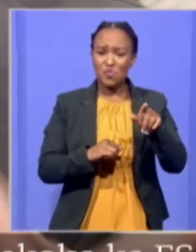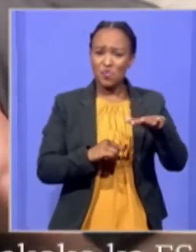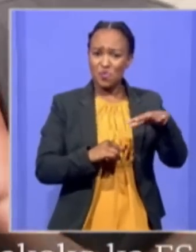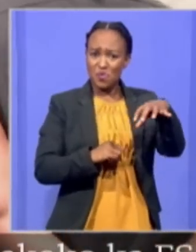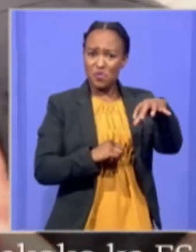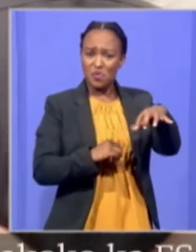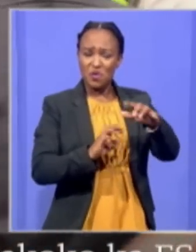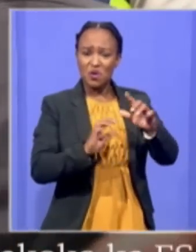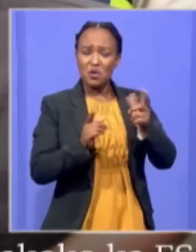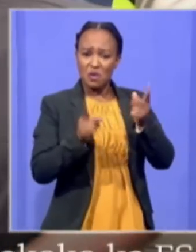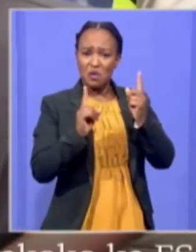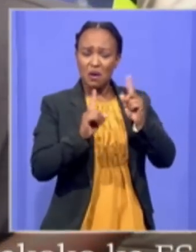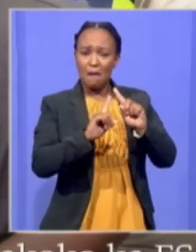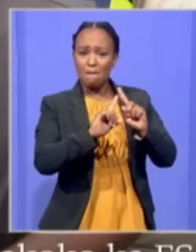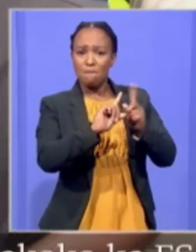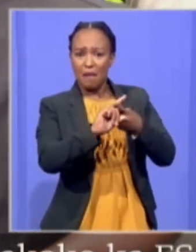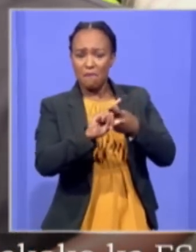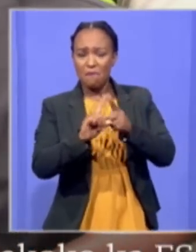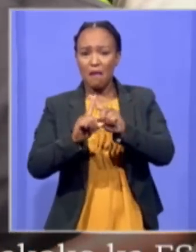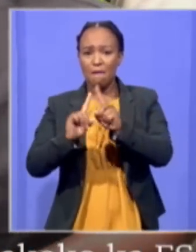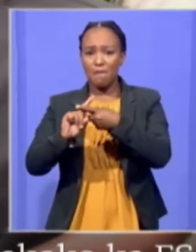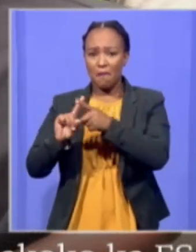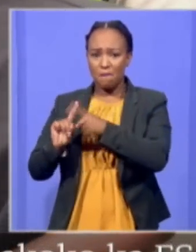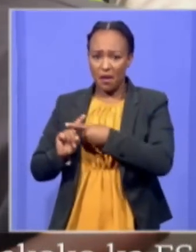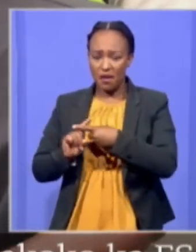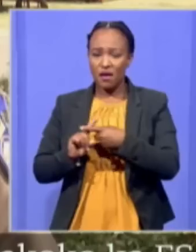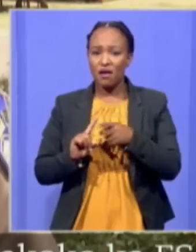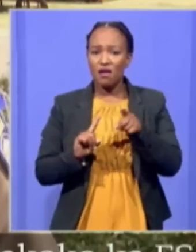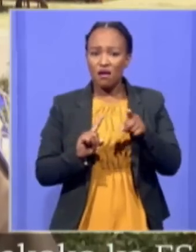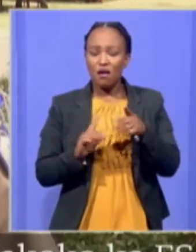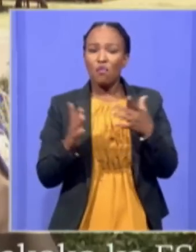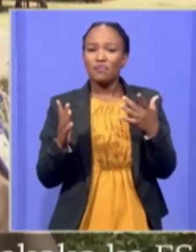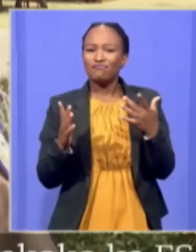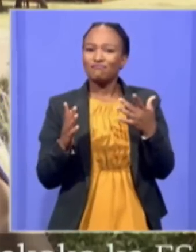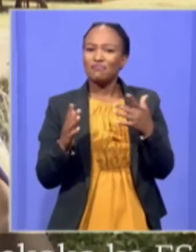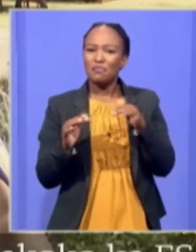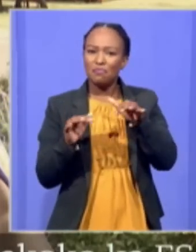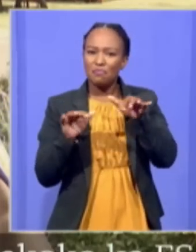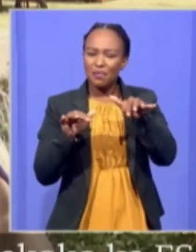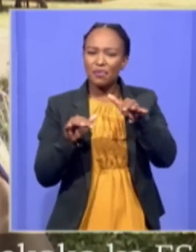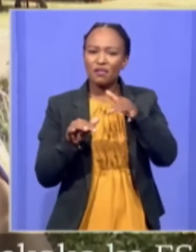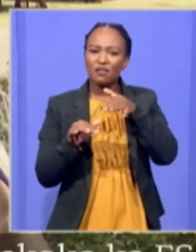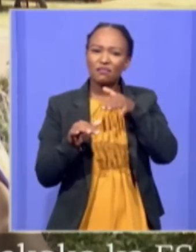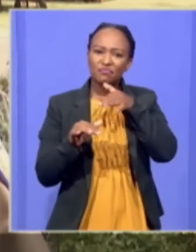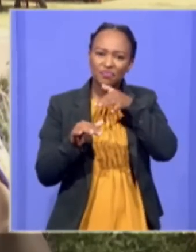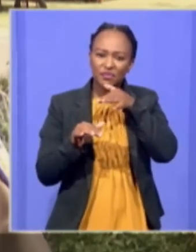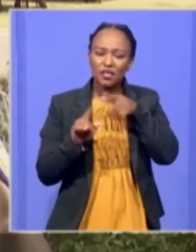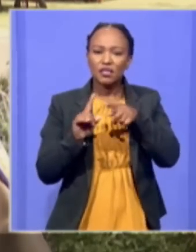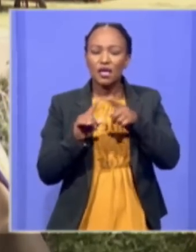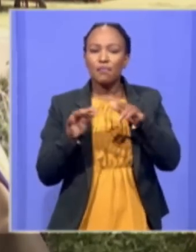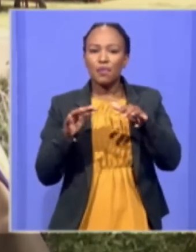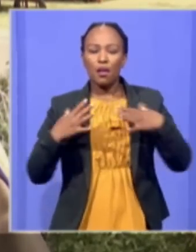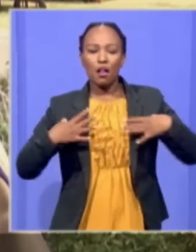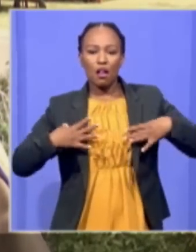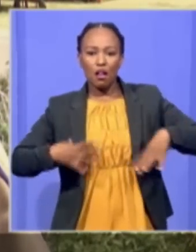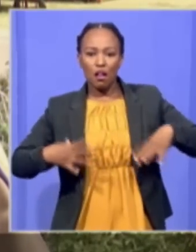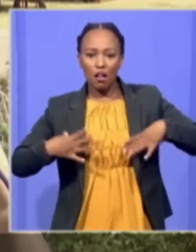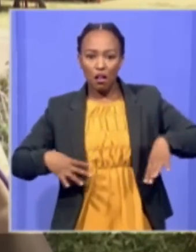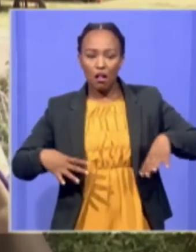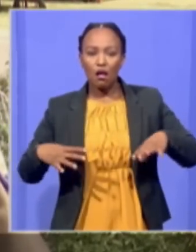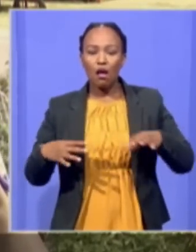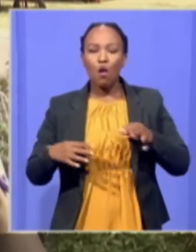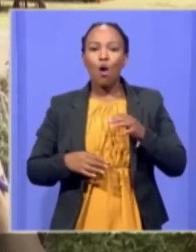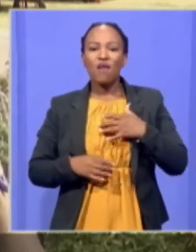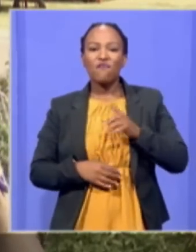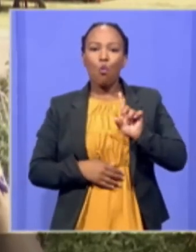mme tlhokomediso e kgolo ke e malebana le ditaso. Re kopa hore batho ba tsamayang ka maoto ba apara diaparo tse kganyang ena ba